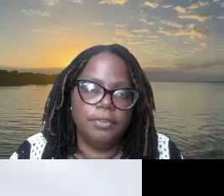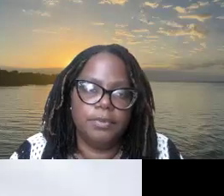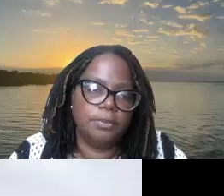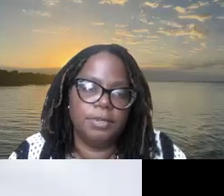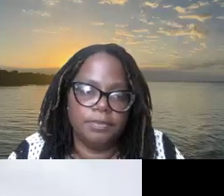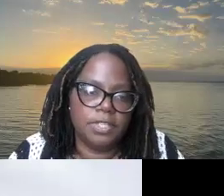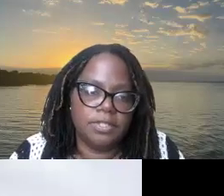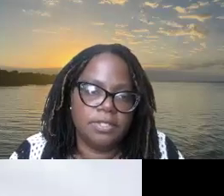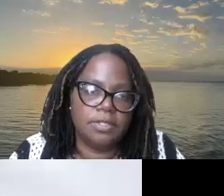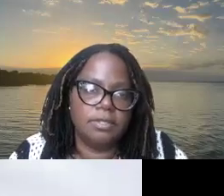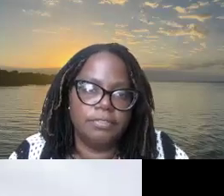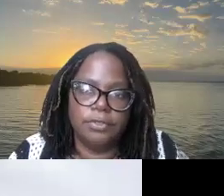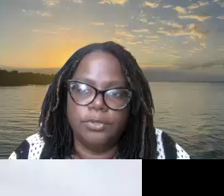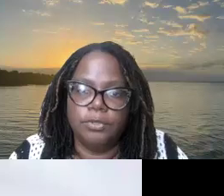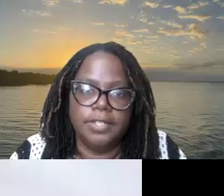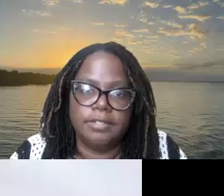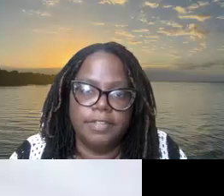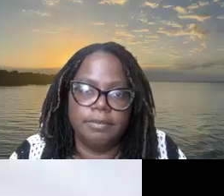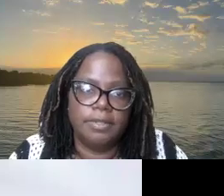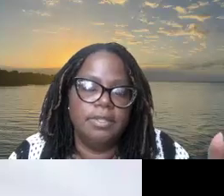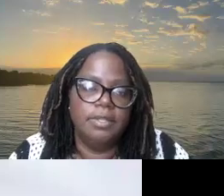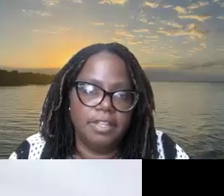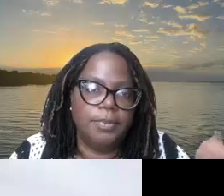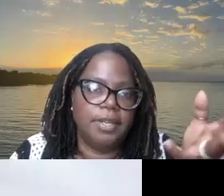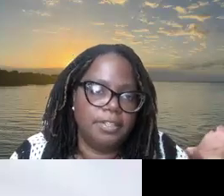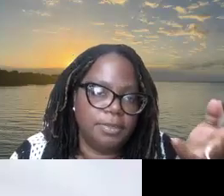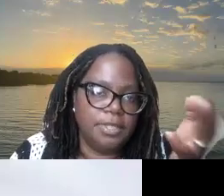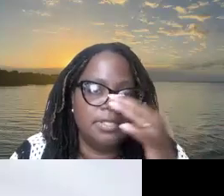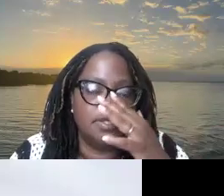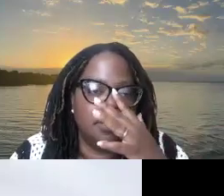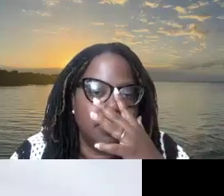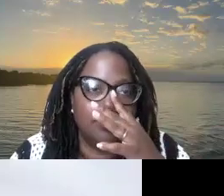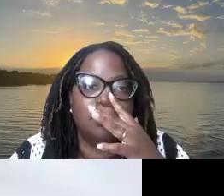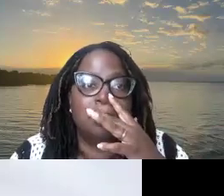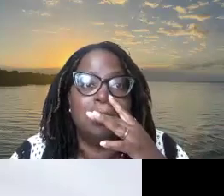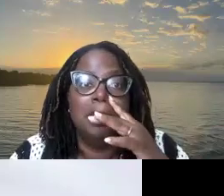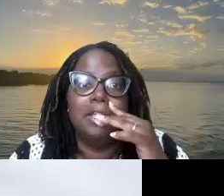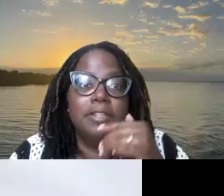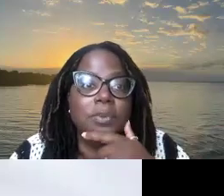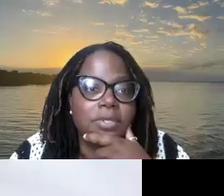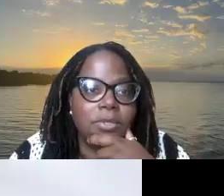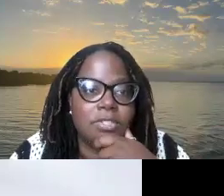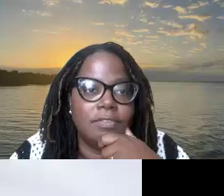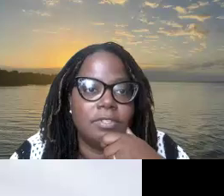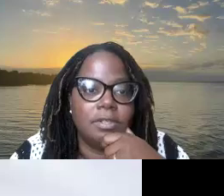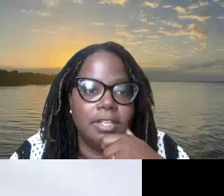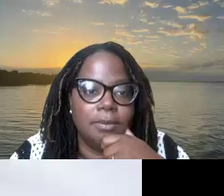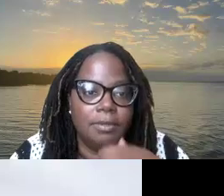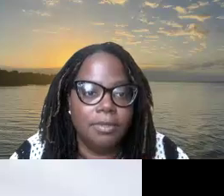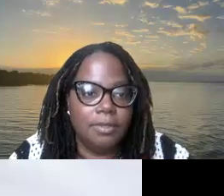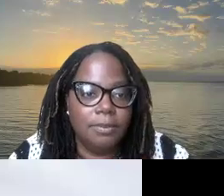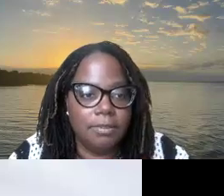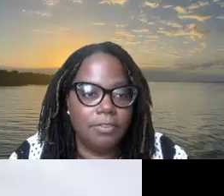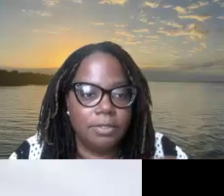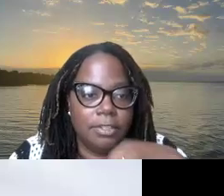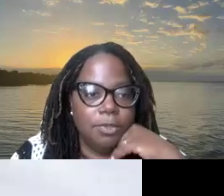we partnered with the Department of Justice for a Know Your Rights event with the FBI and the police and the district attorney and the U.S. Attorney's Office all came,